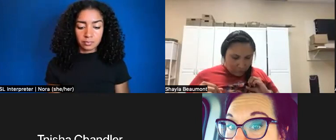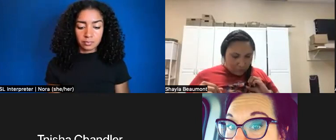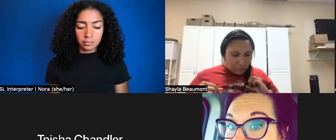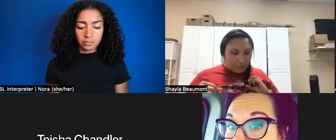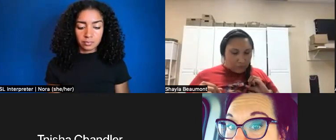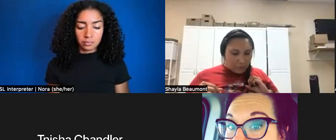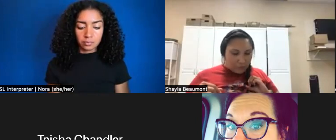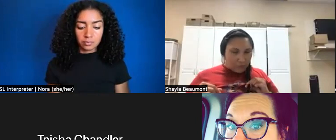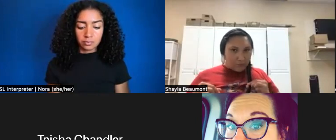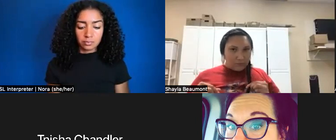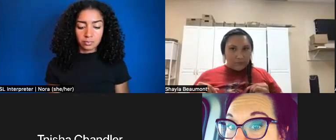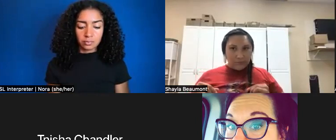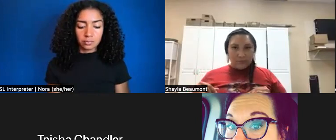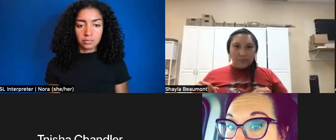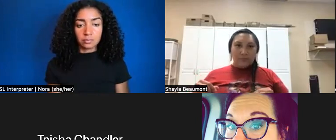How are we doing?